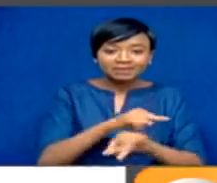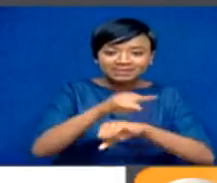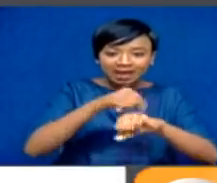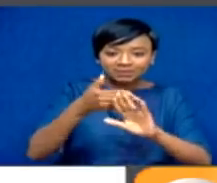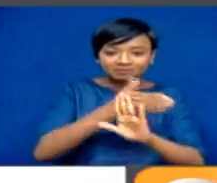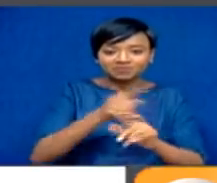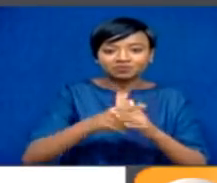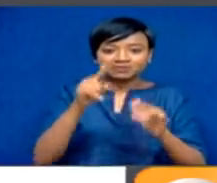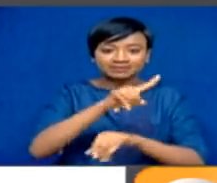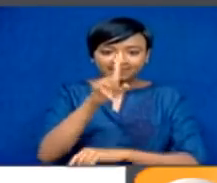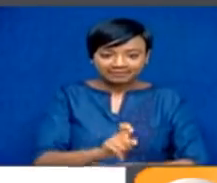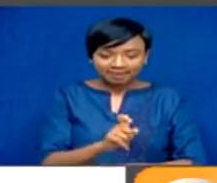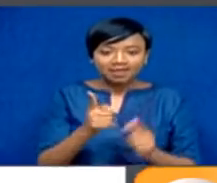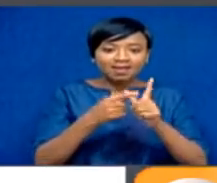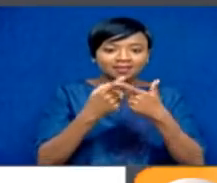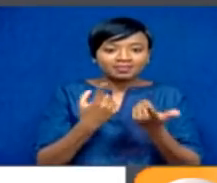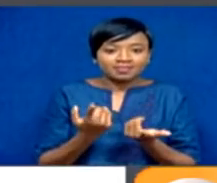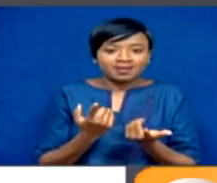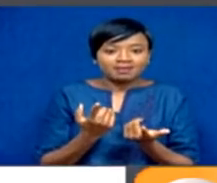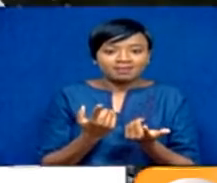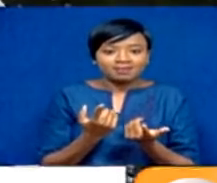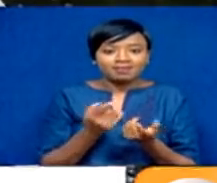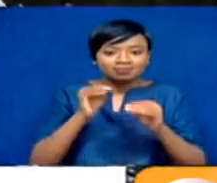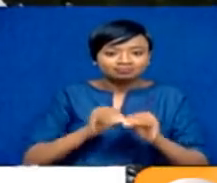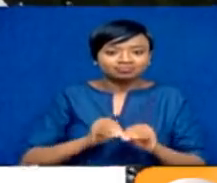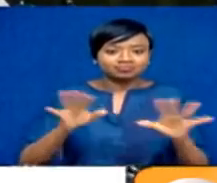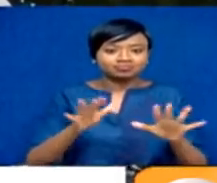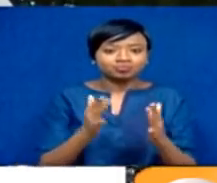before the start time when the container is opened.